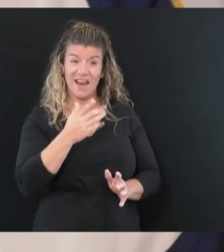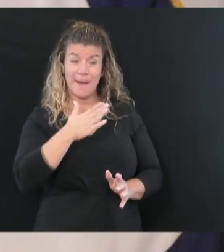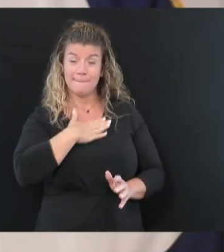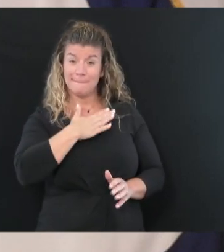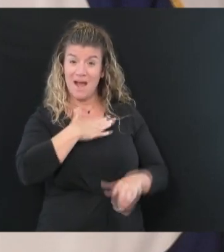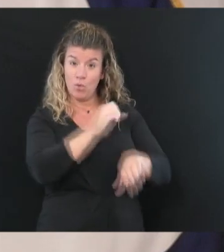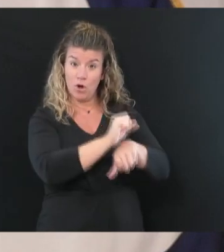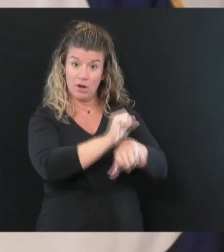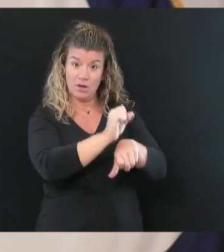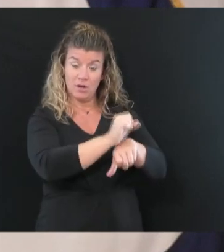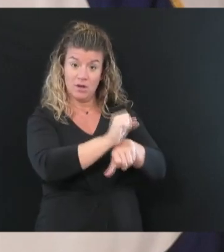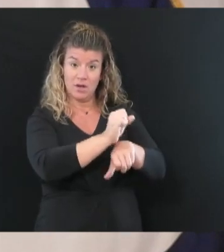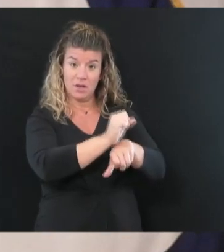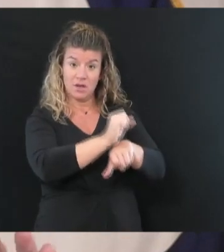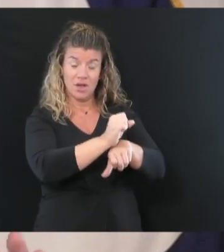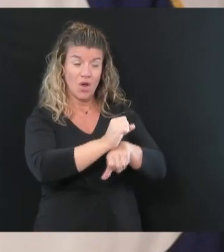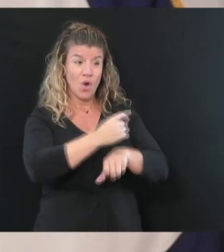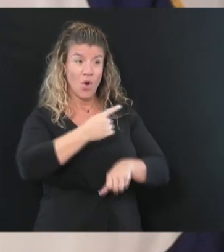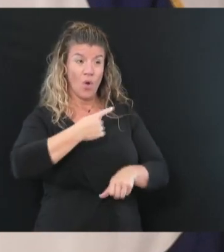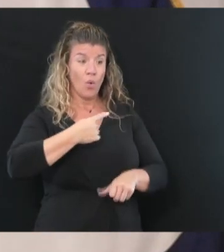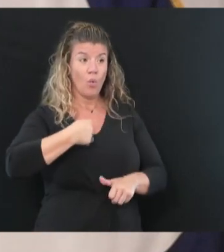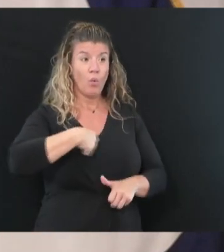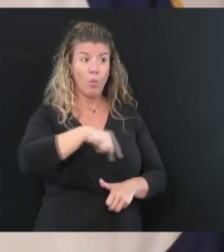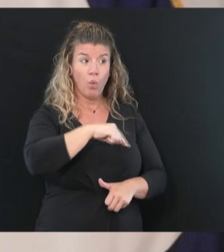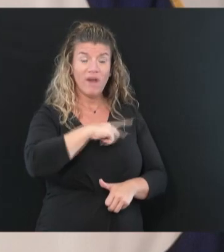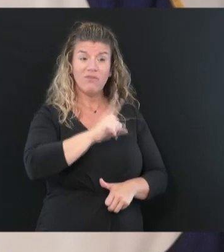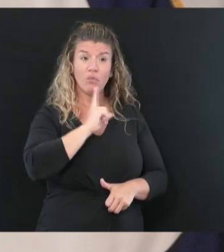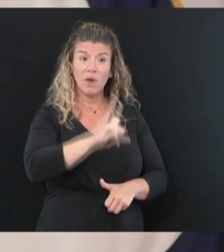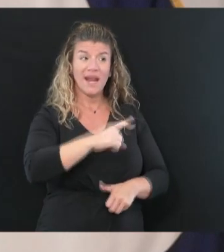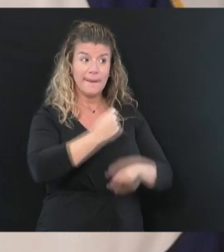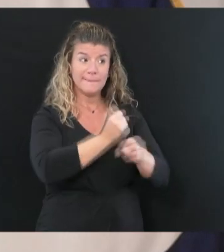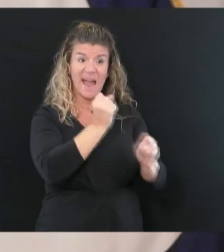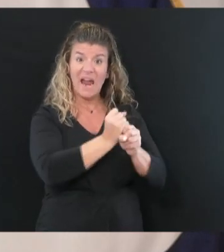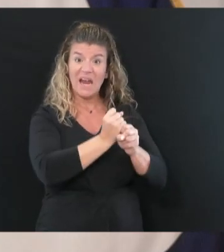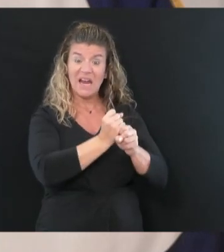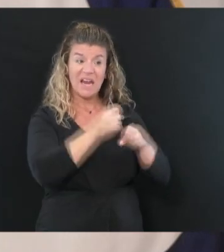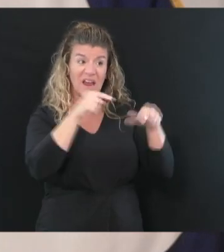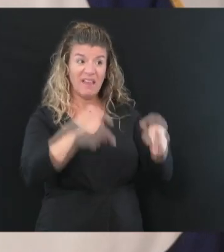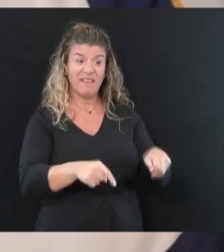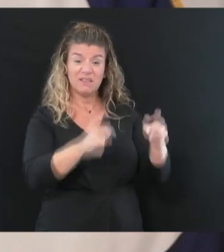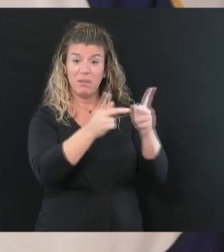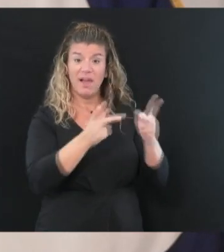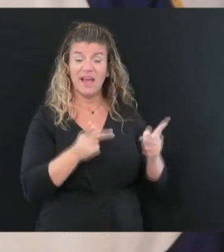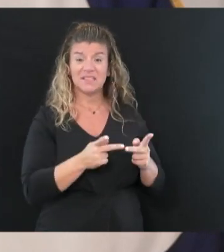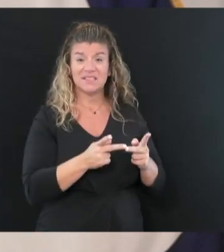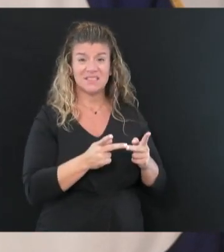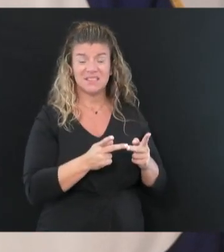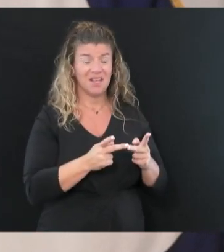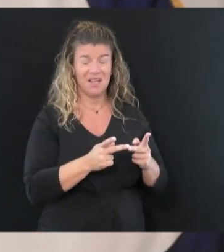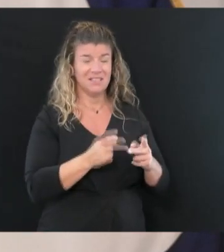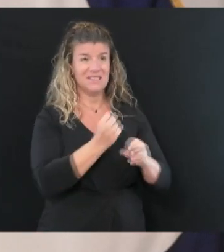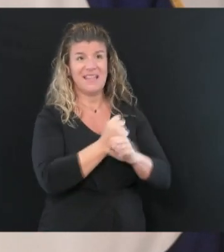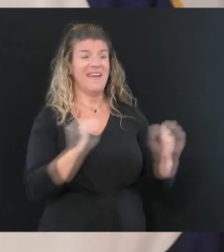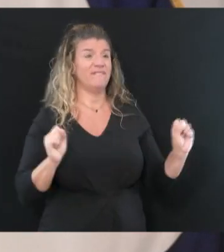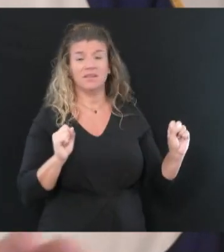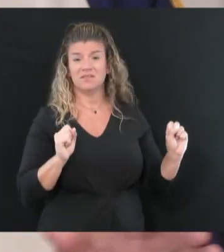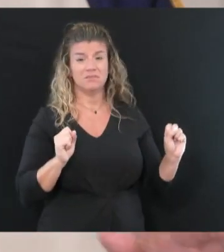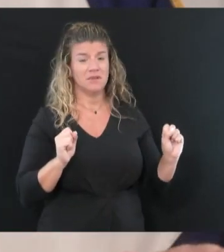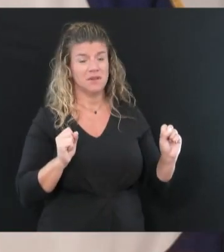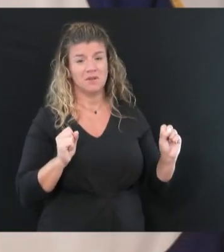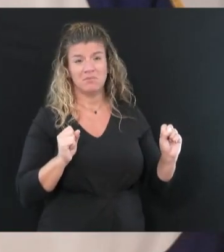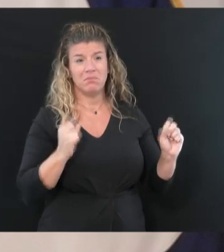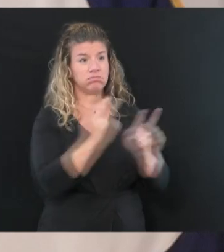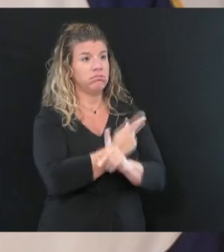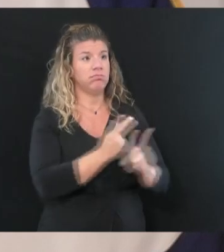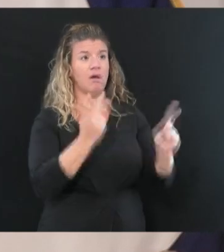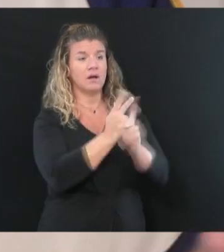work that we have made our place 5 or 6 times safer maybe than I